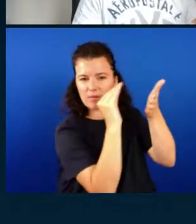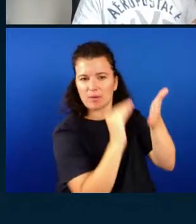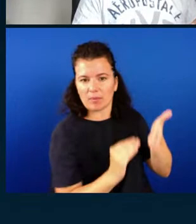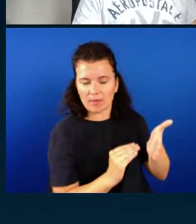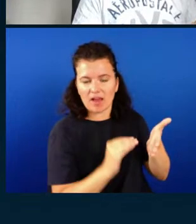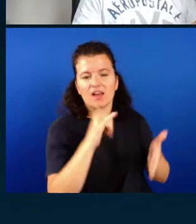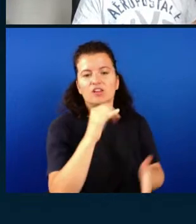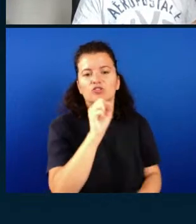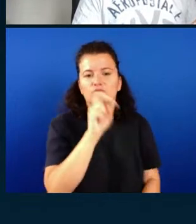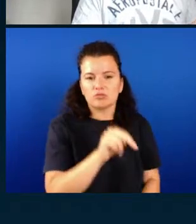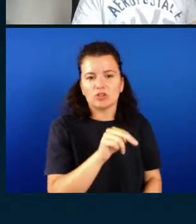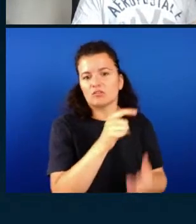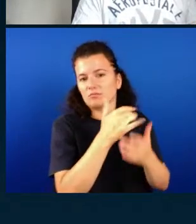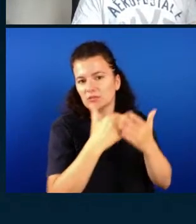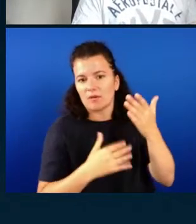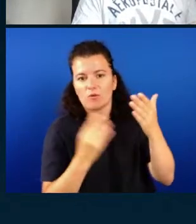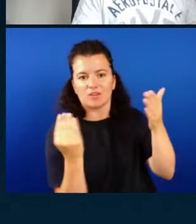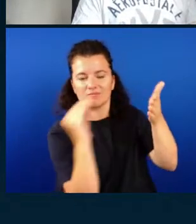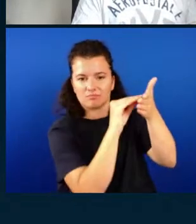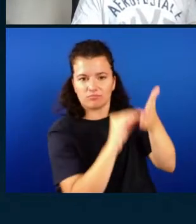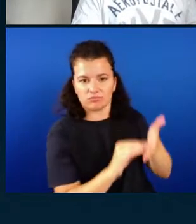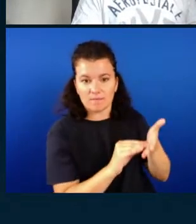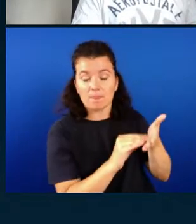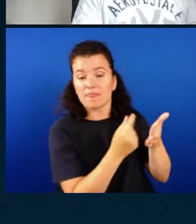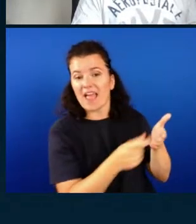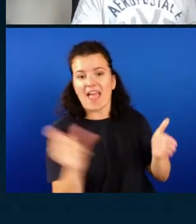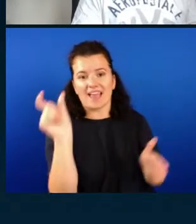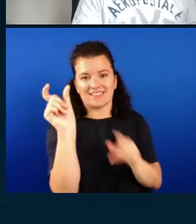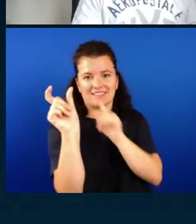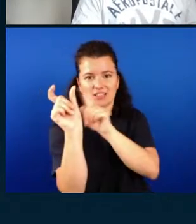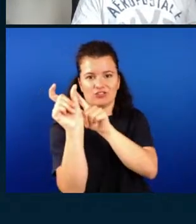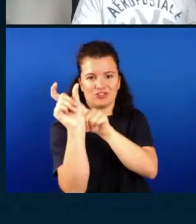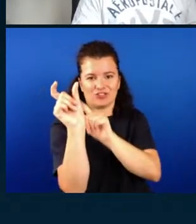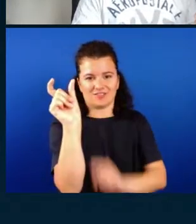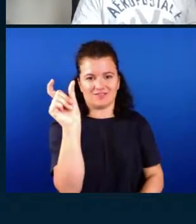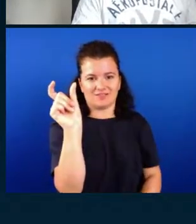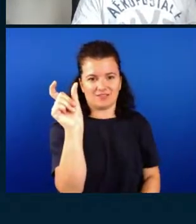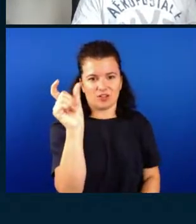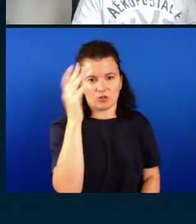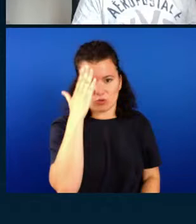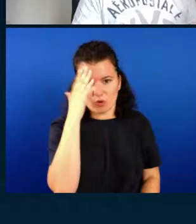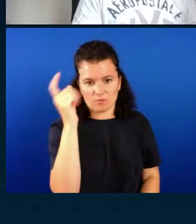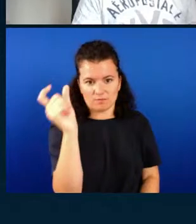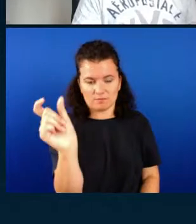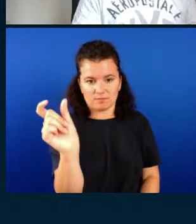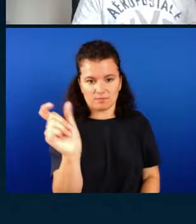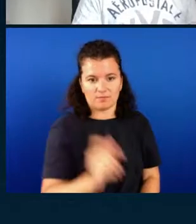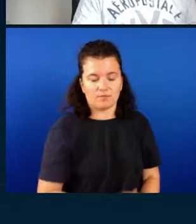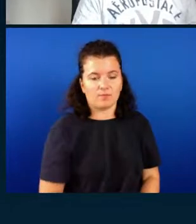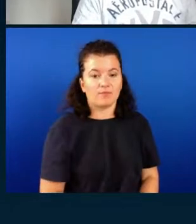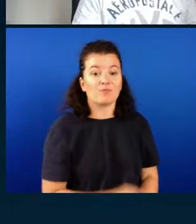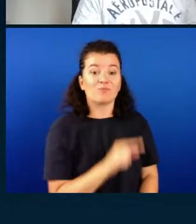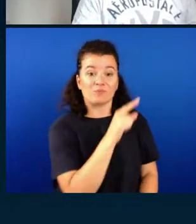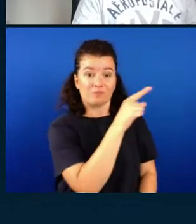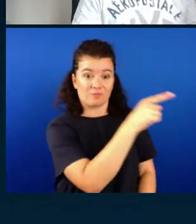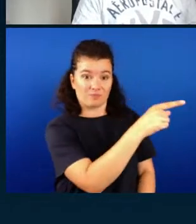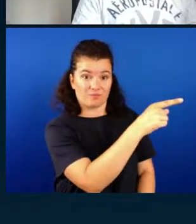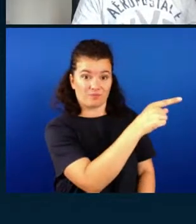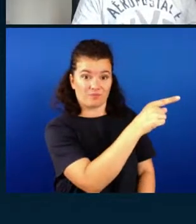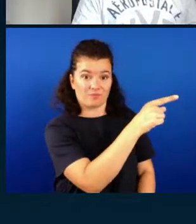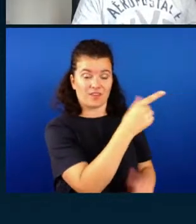or the extension in the backend. And now this task is aiming to deploy a storage